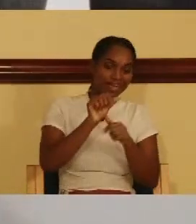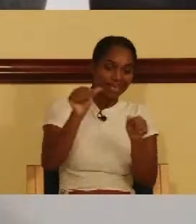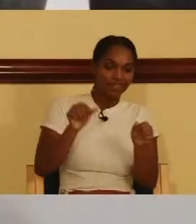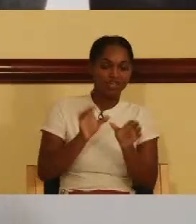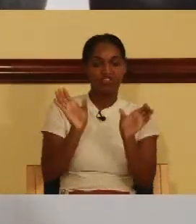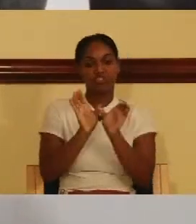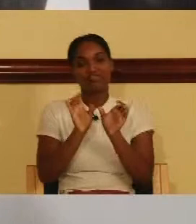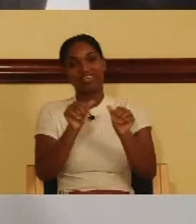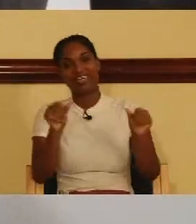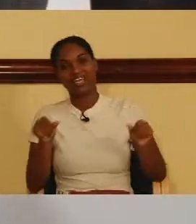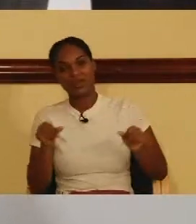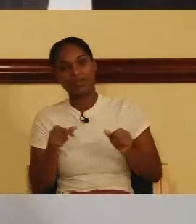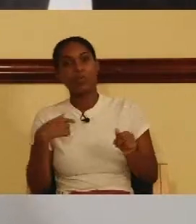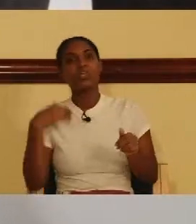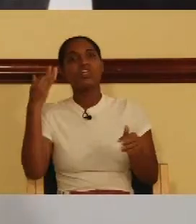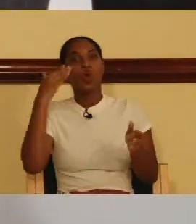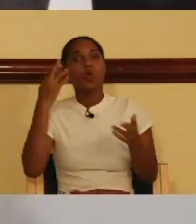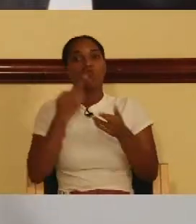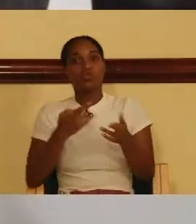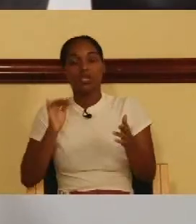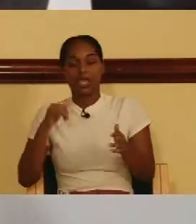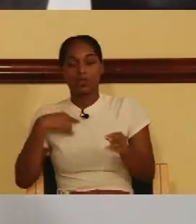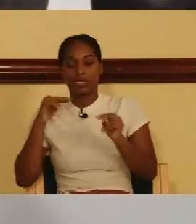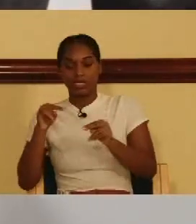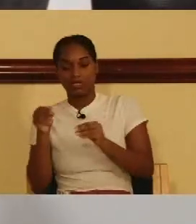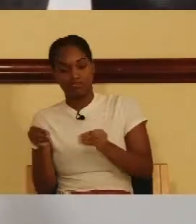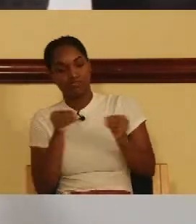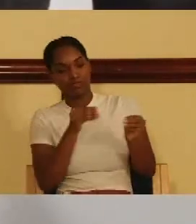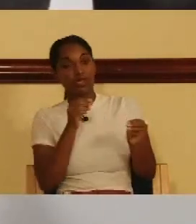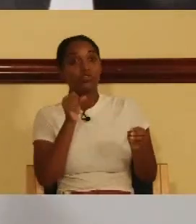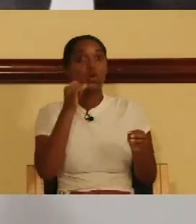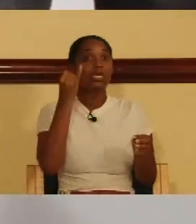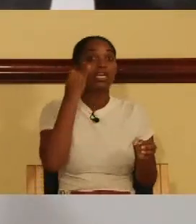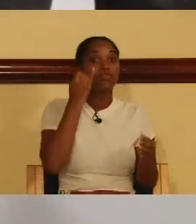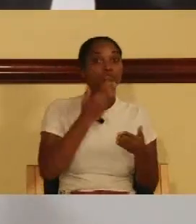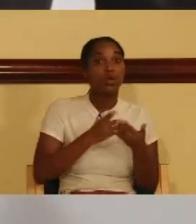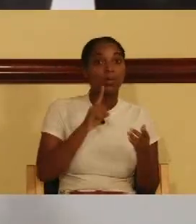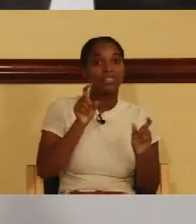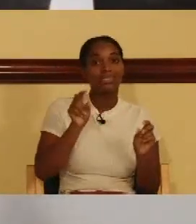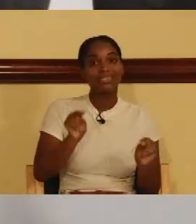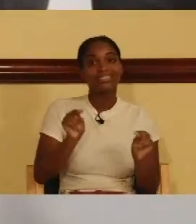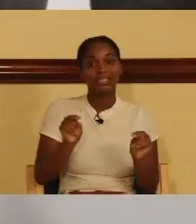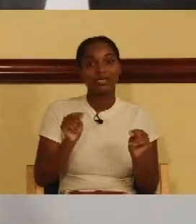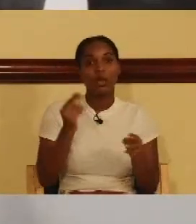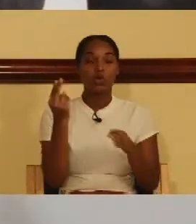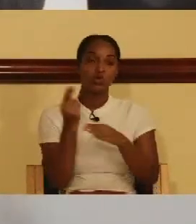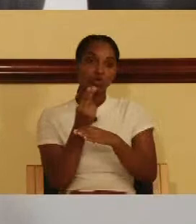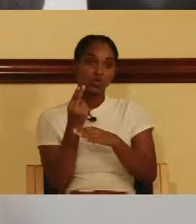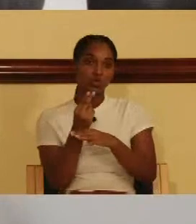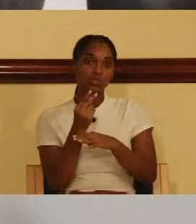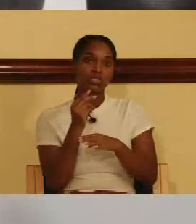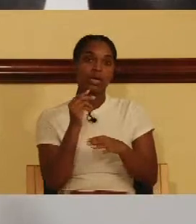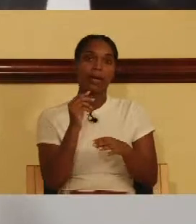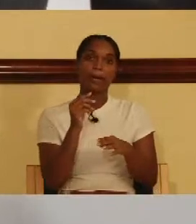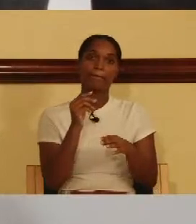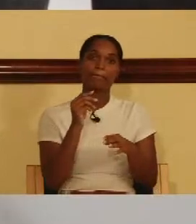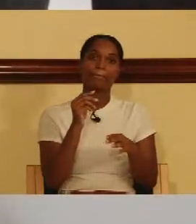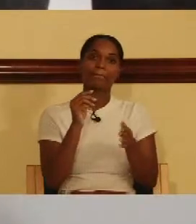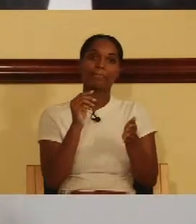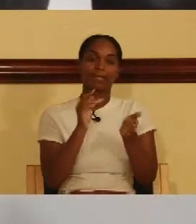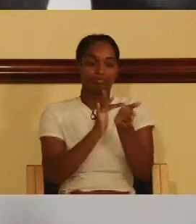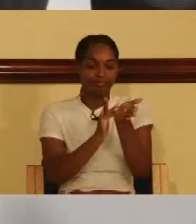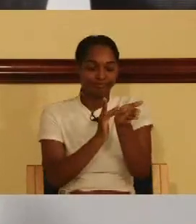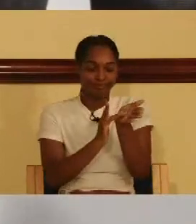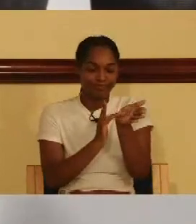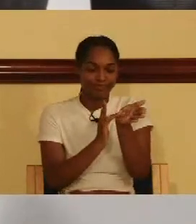certification area. We know the resources that we would need. For example, if somebody needs to use a Braille machine or a Braille software,